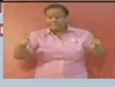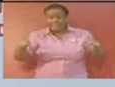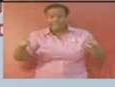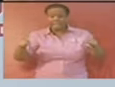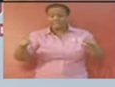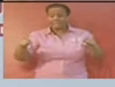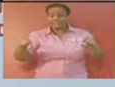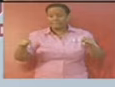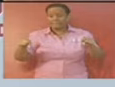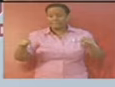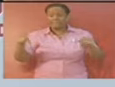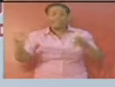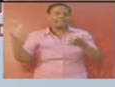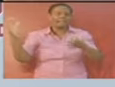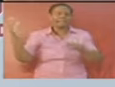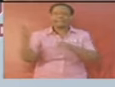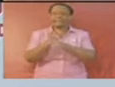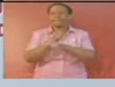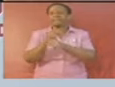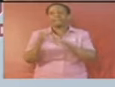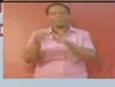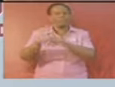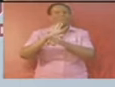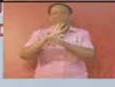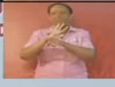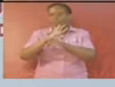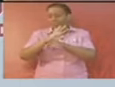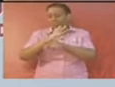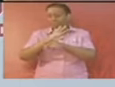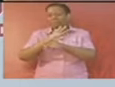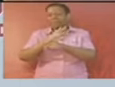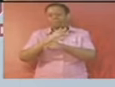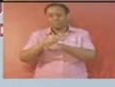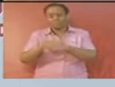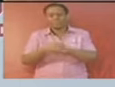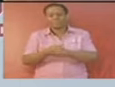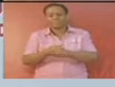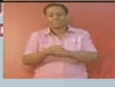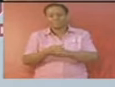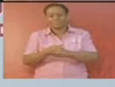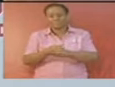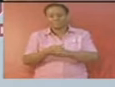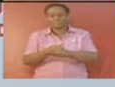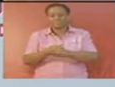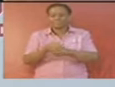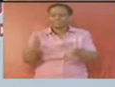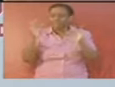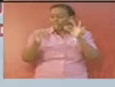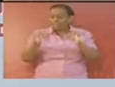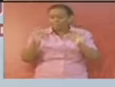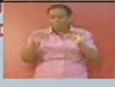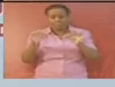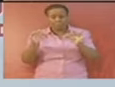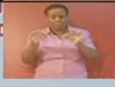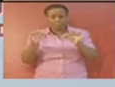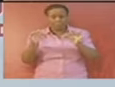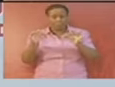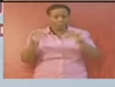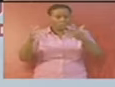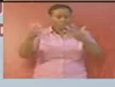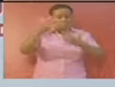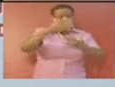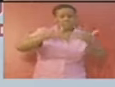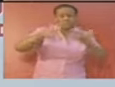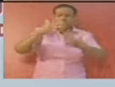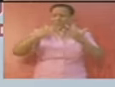if we gather in our homes, in our workplaces for parties and lunches and so